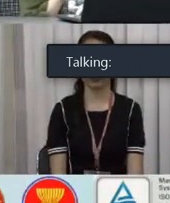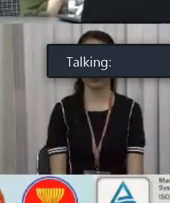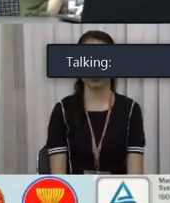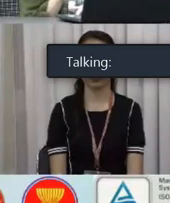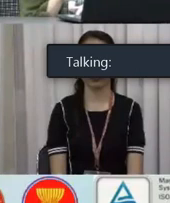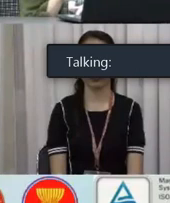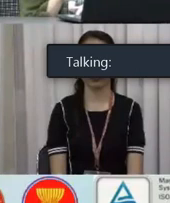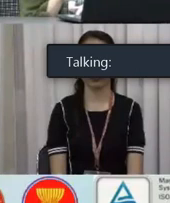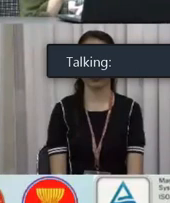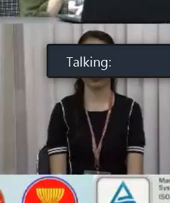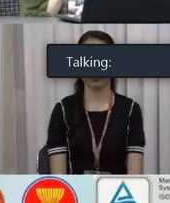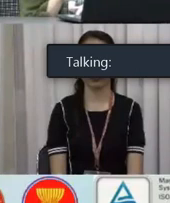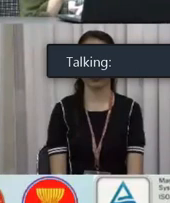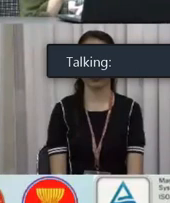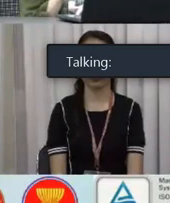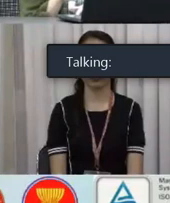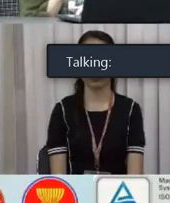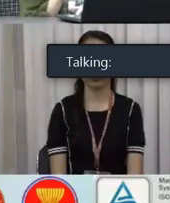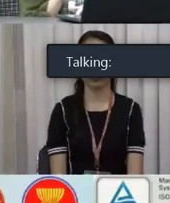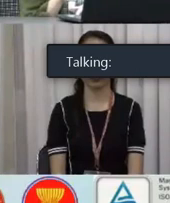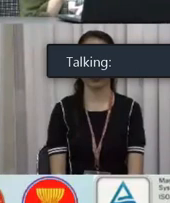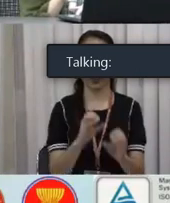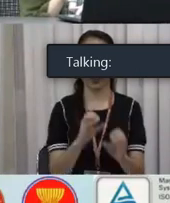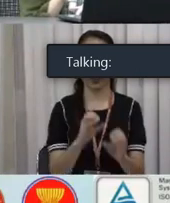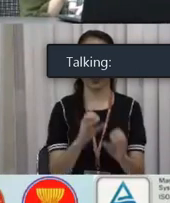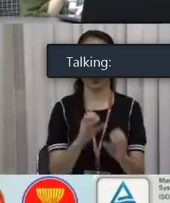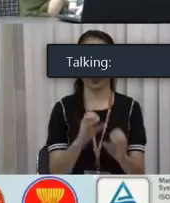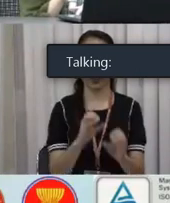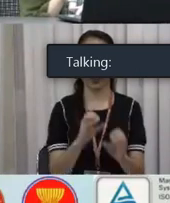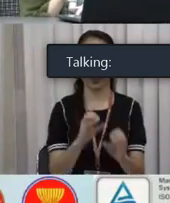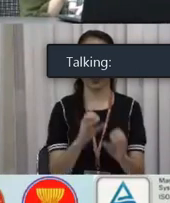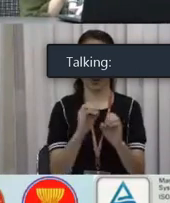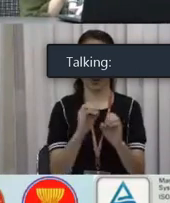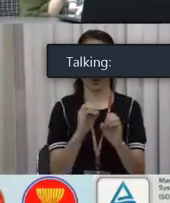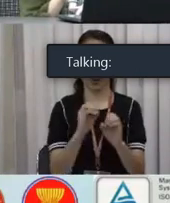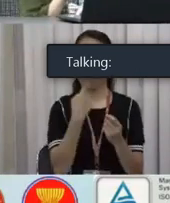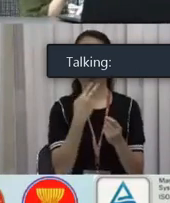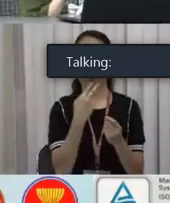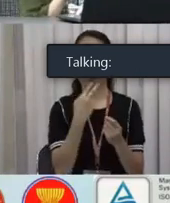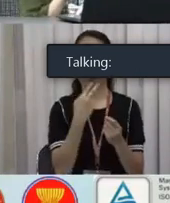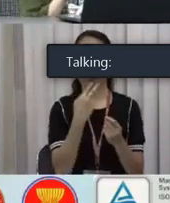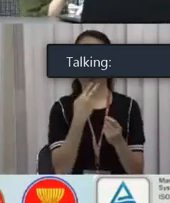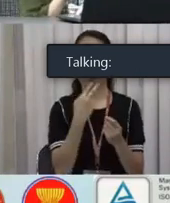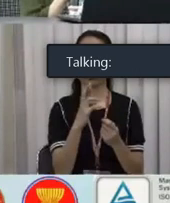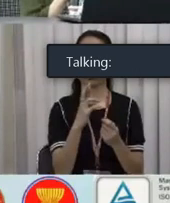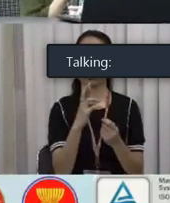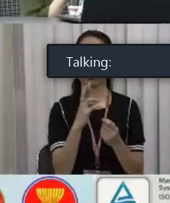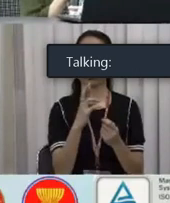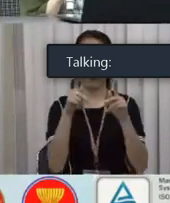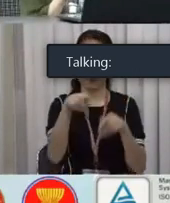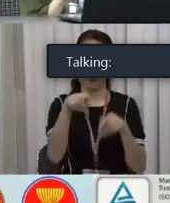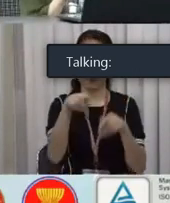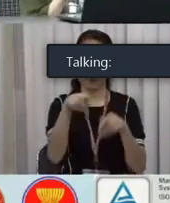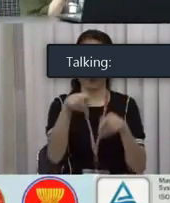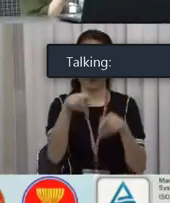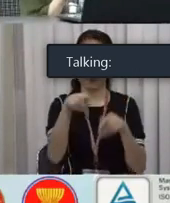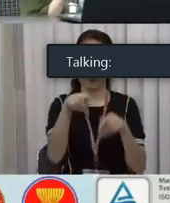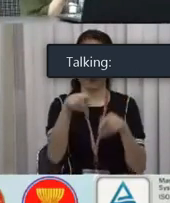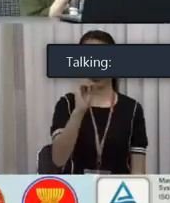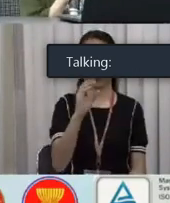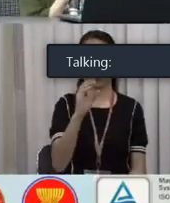Okay, so who are the PESA clients? We have students, kamo, job seekers, kamo puhon,